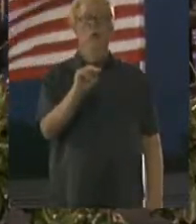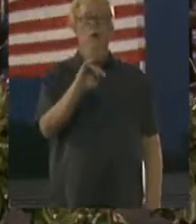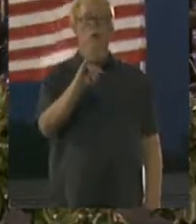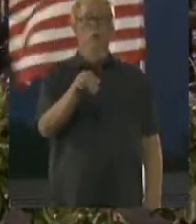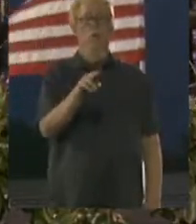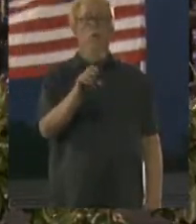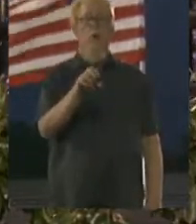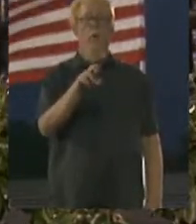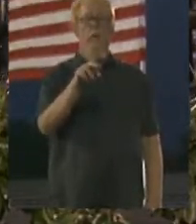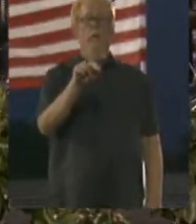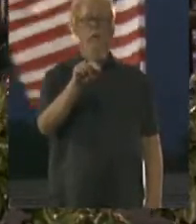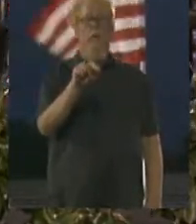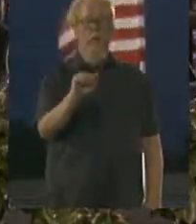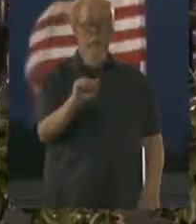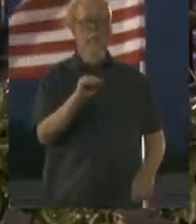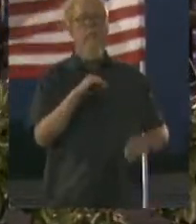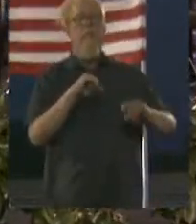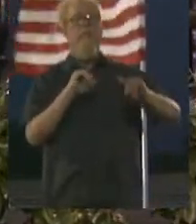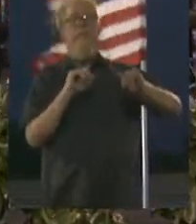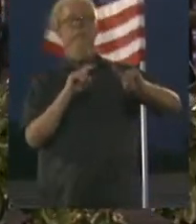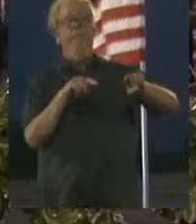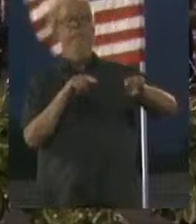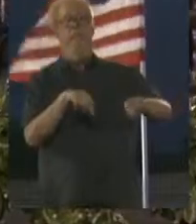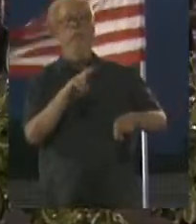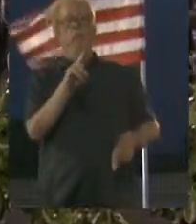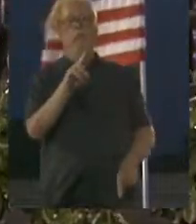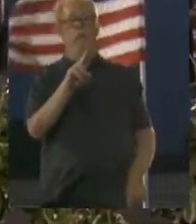the University of Texas at San Antonio.